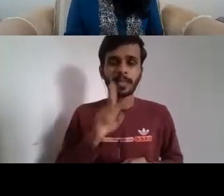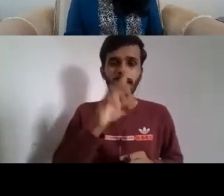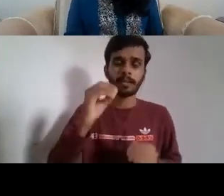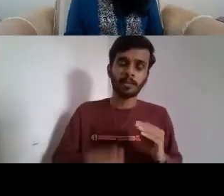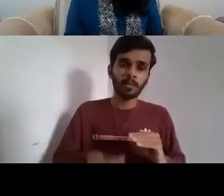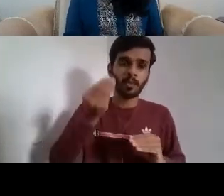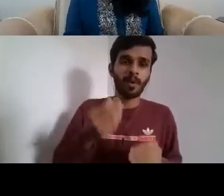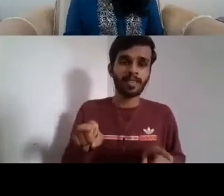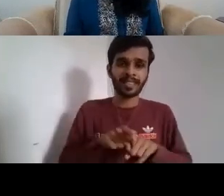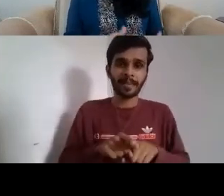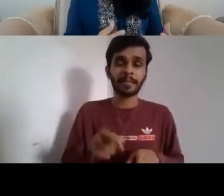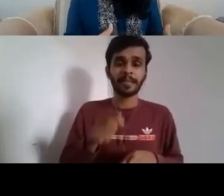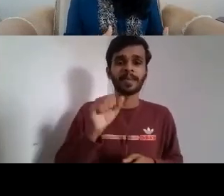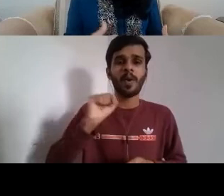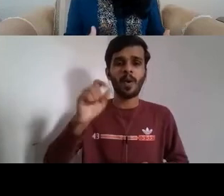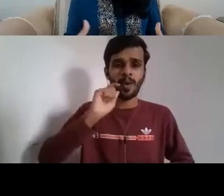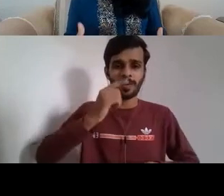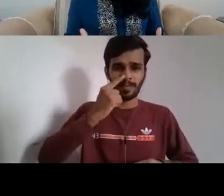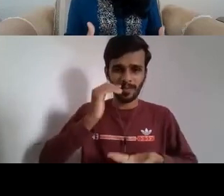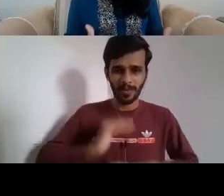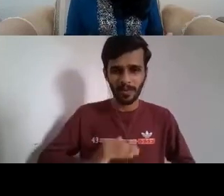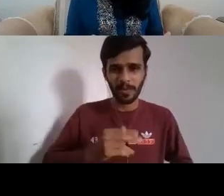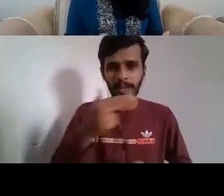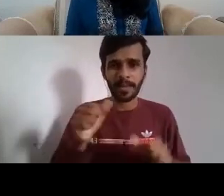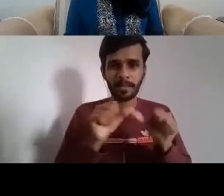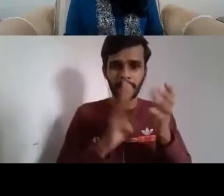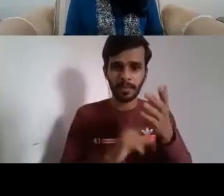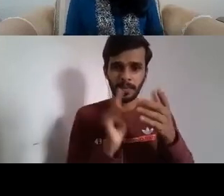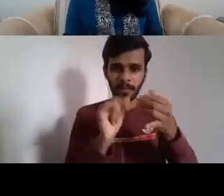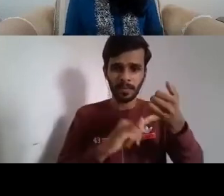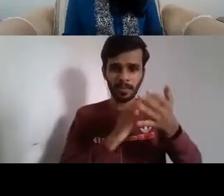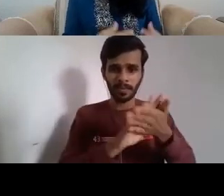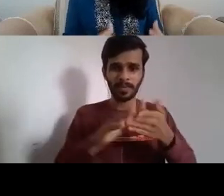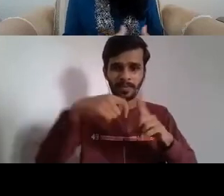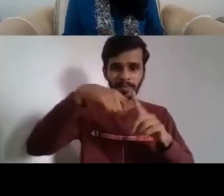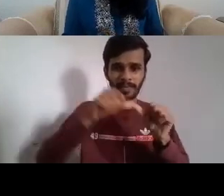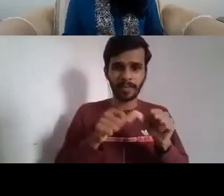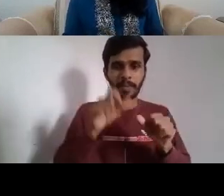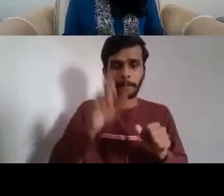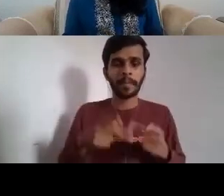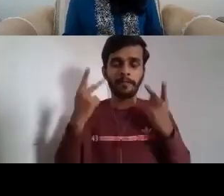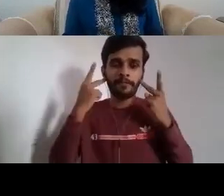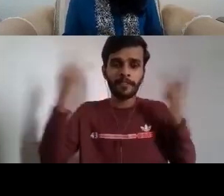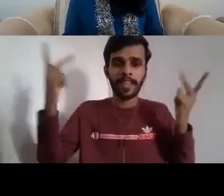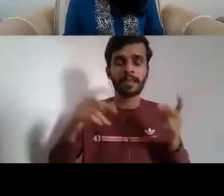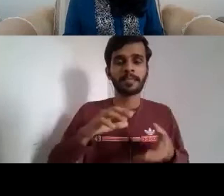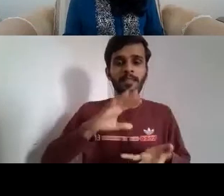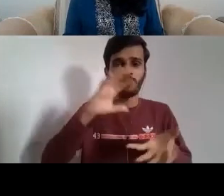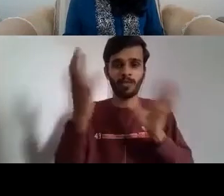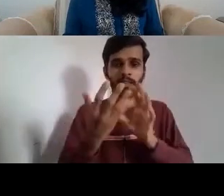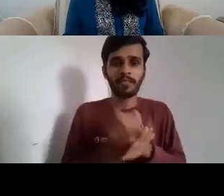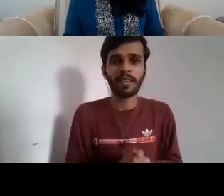daughter Anushka, who is an internationally acclaimed sitar player with 6 Grammy nominations to her